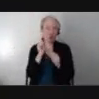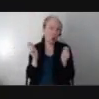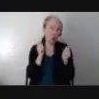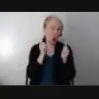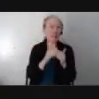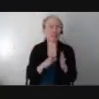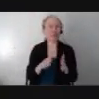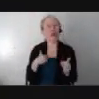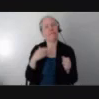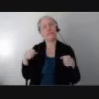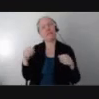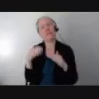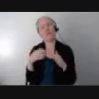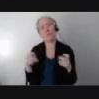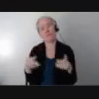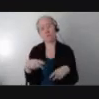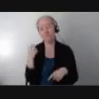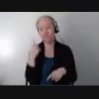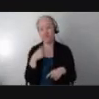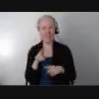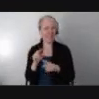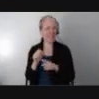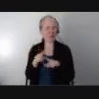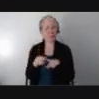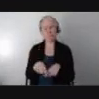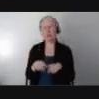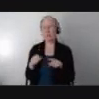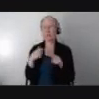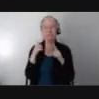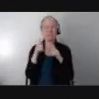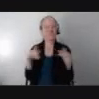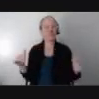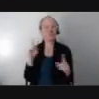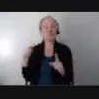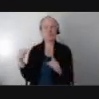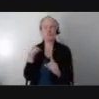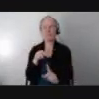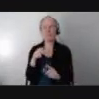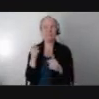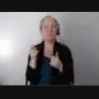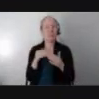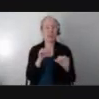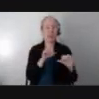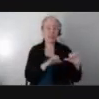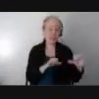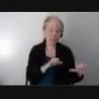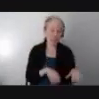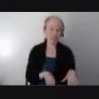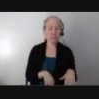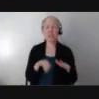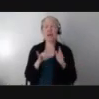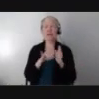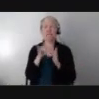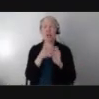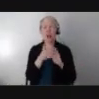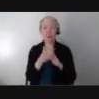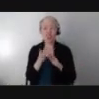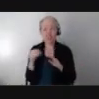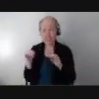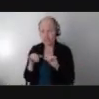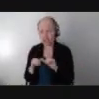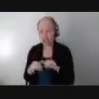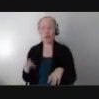really requires on diverse perspectives in a single mission, whether the perspectives of science, flight operations, and engineering, or valuing